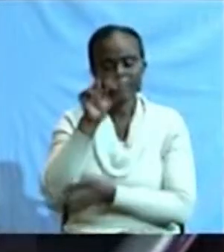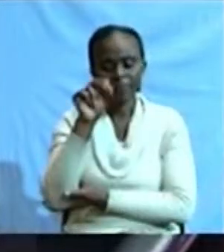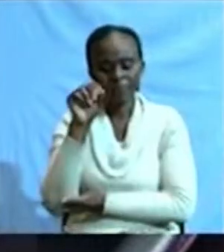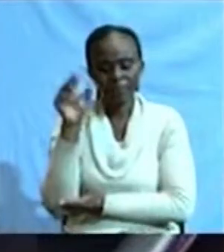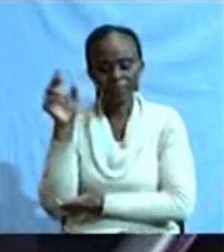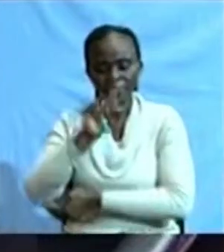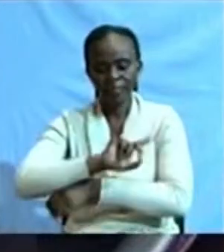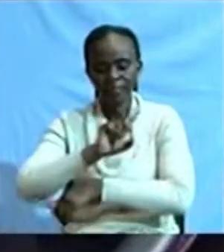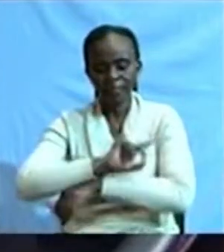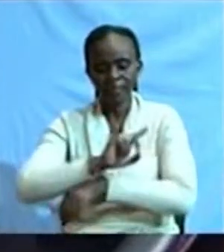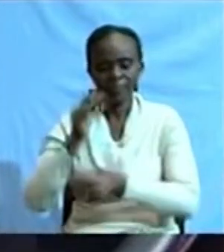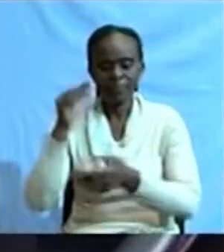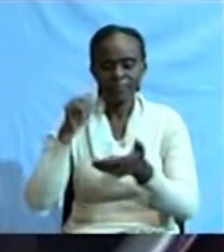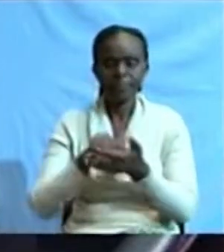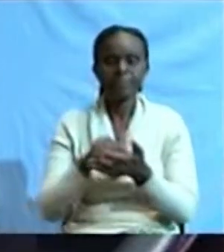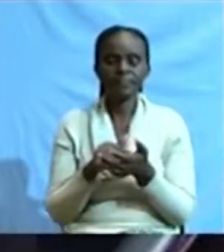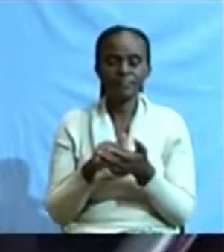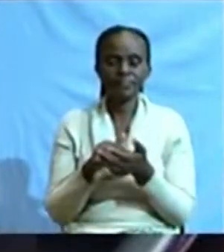and then